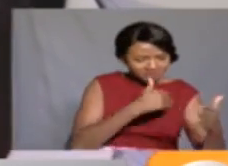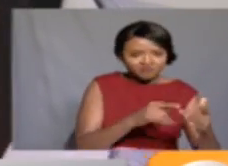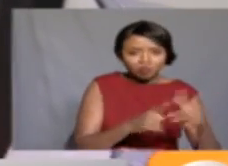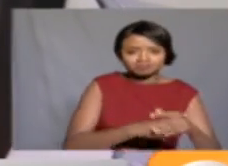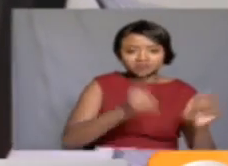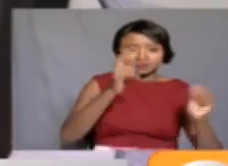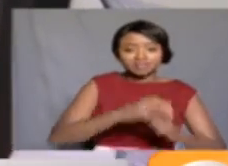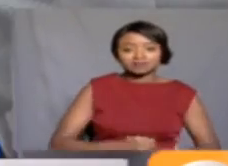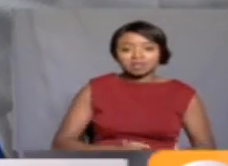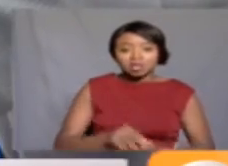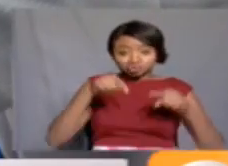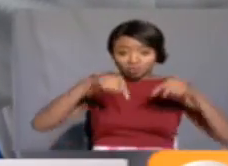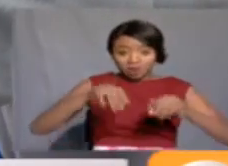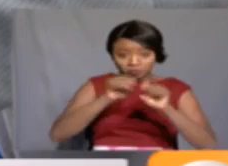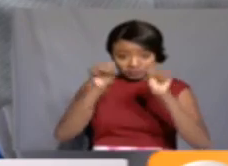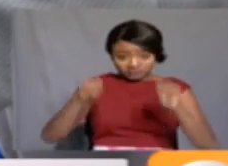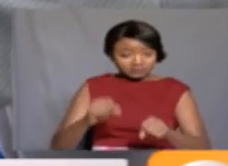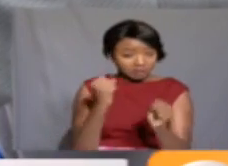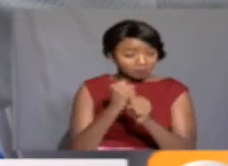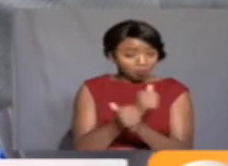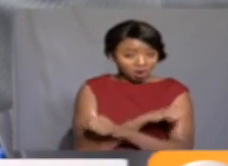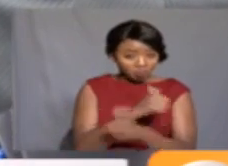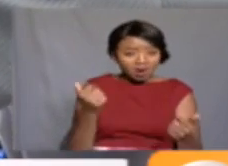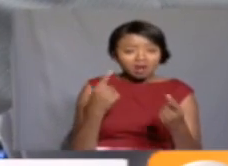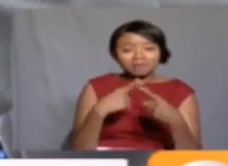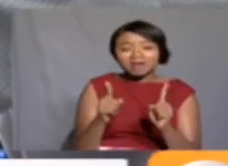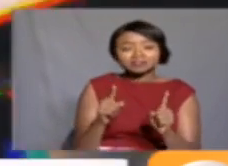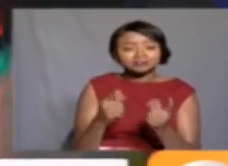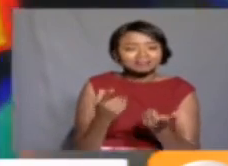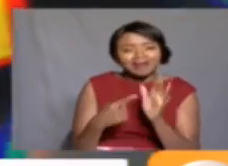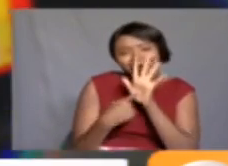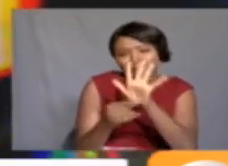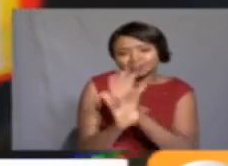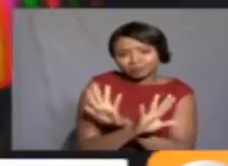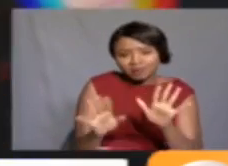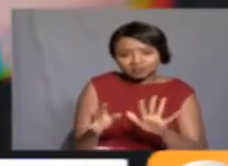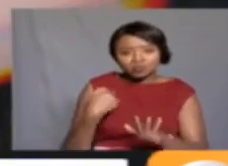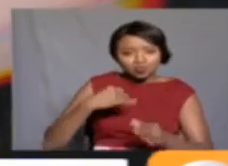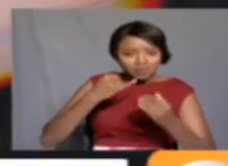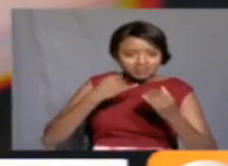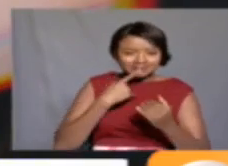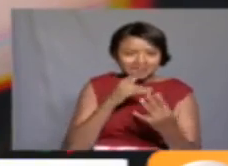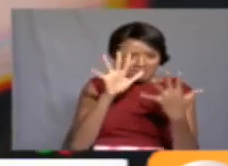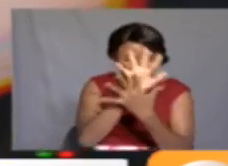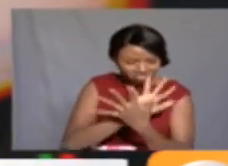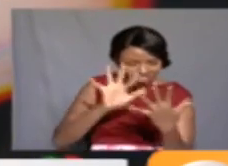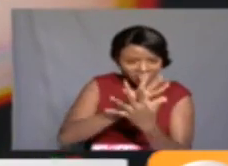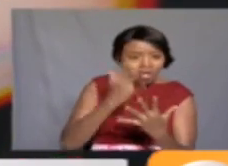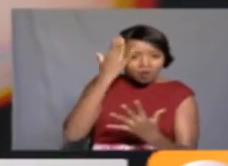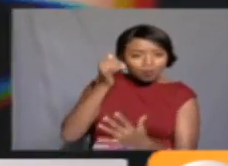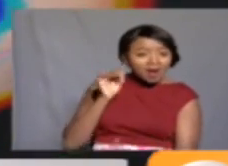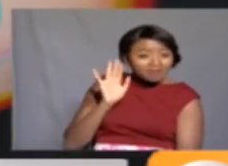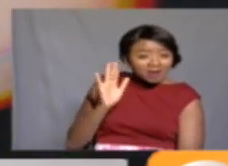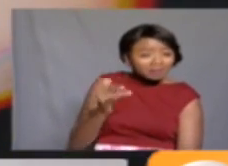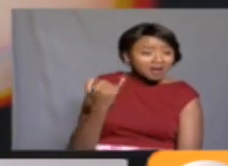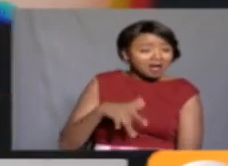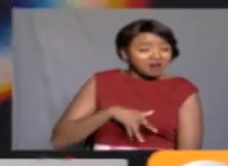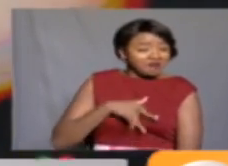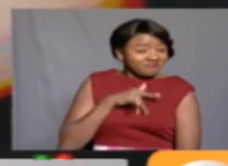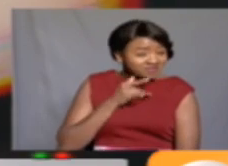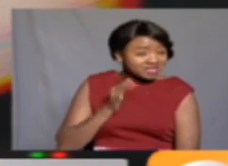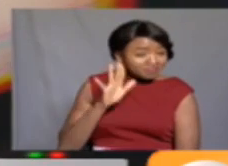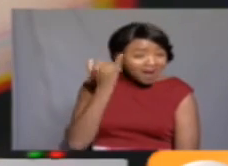system is fully functional, but only runs in a demo mode. We were asked to blur out the code, as Felix fears his invention could be